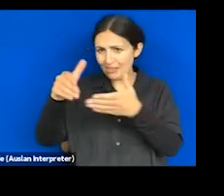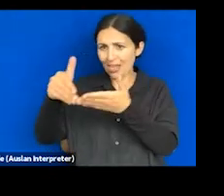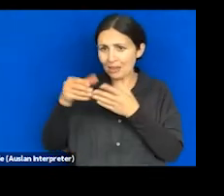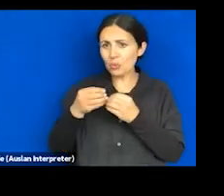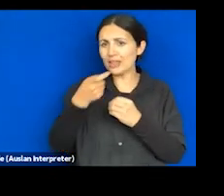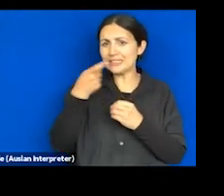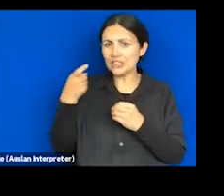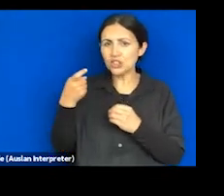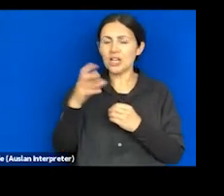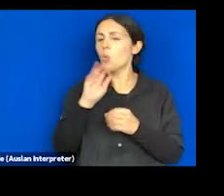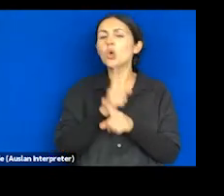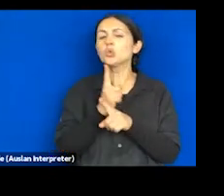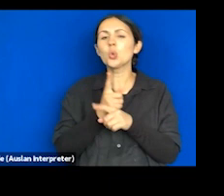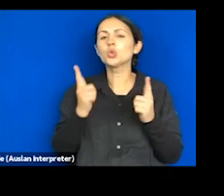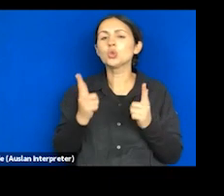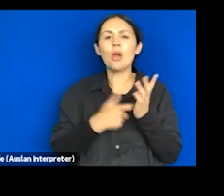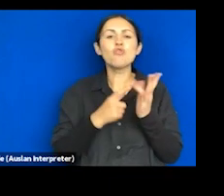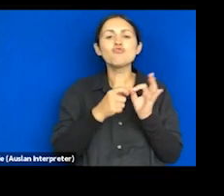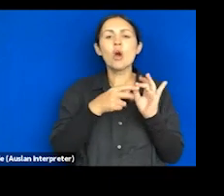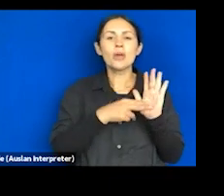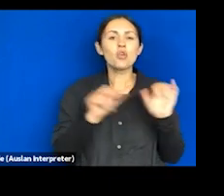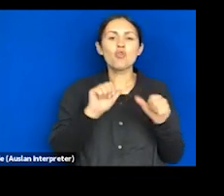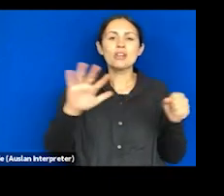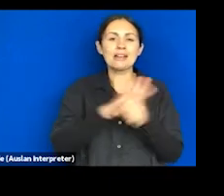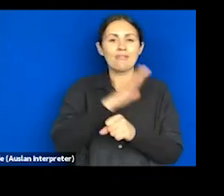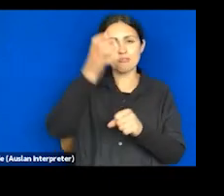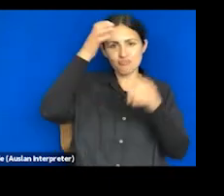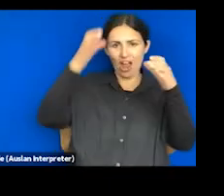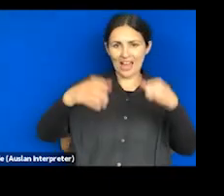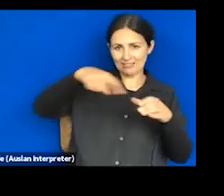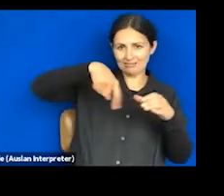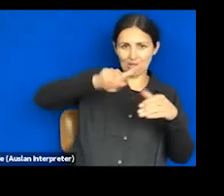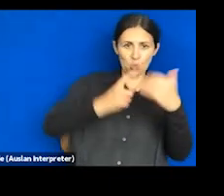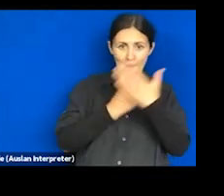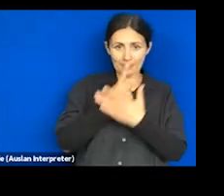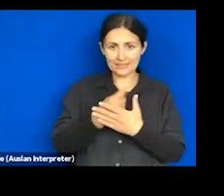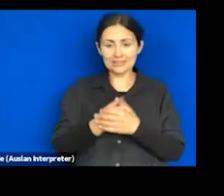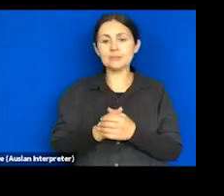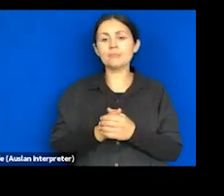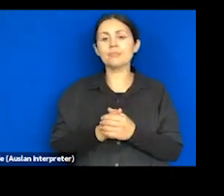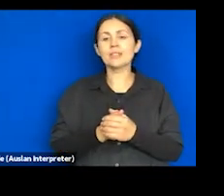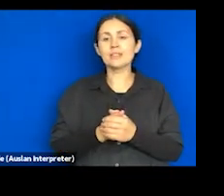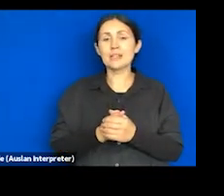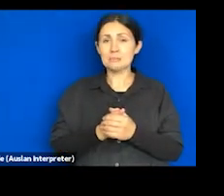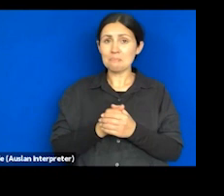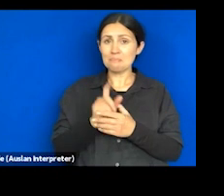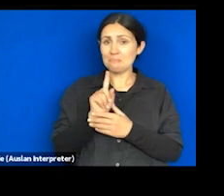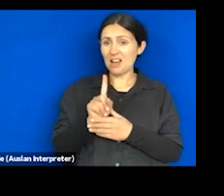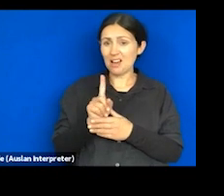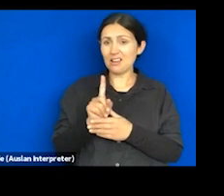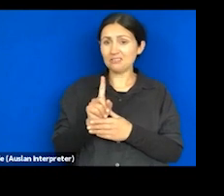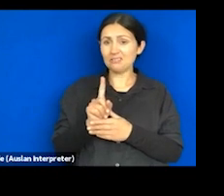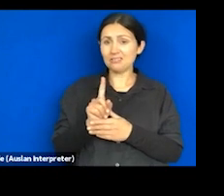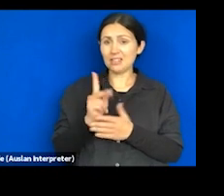won't labor the point here because I think Robin covered it really much better than I could. But it's really to say that aspects